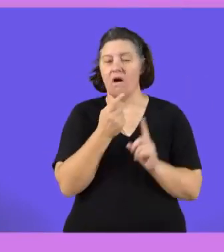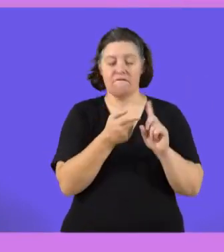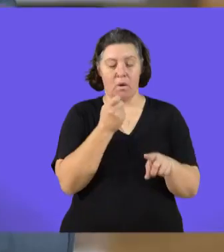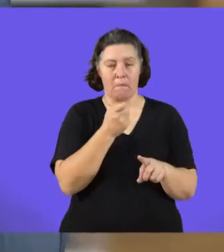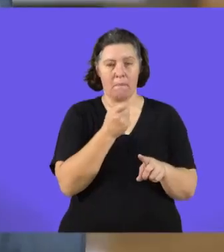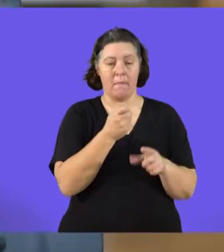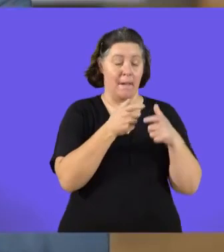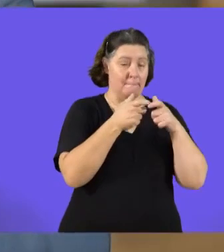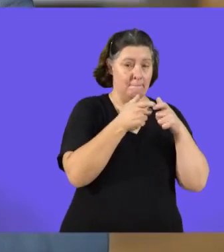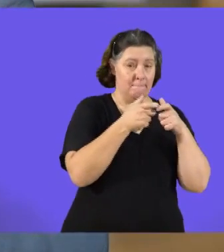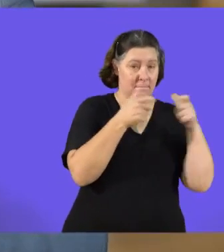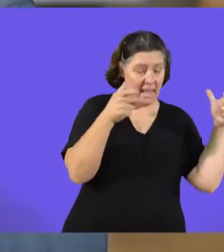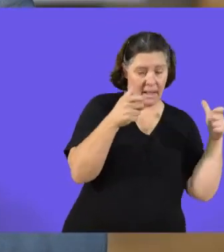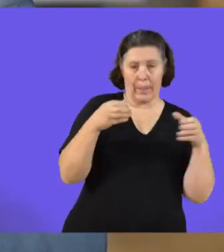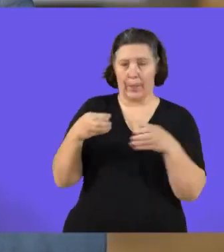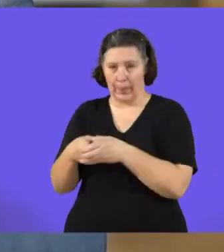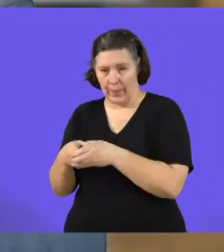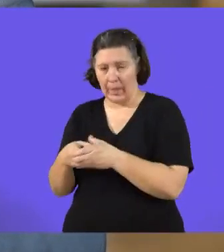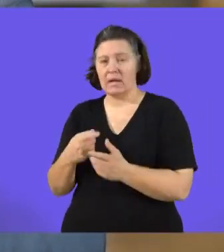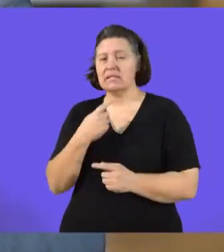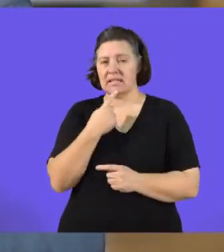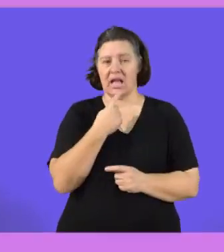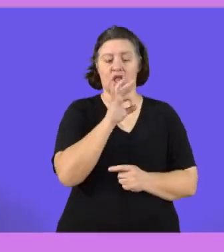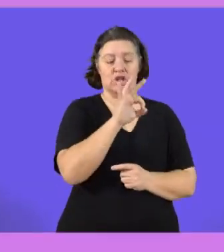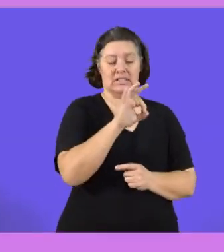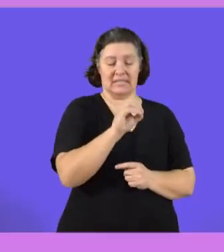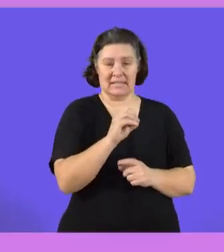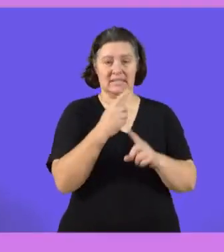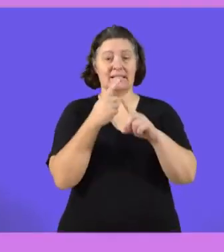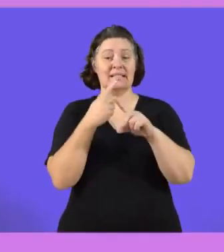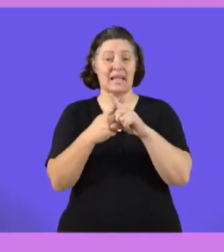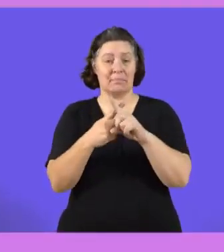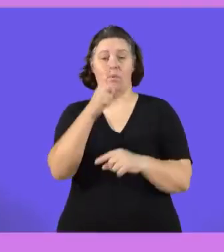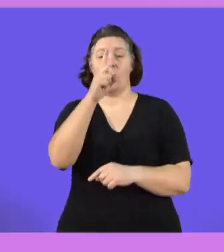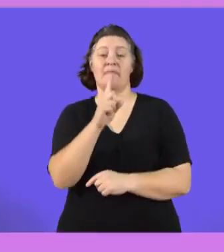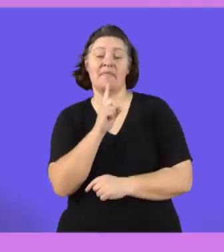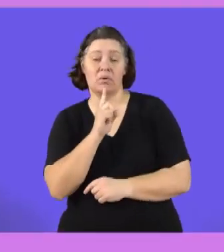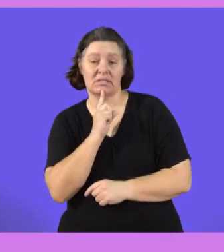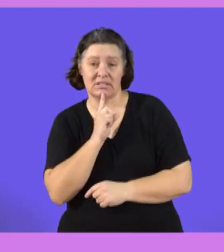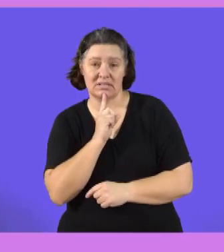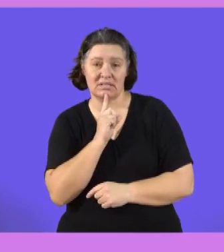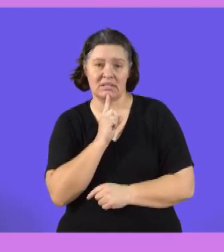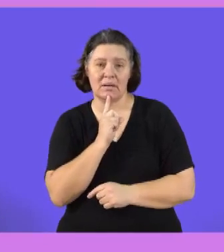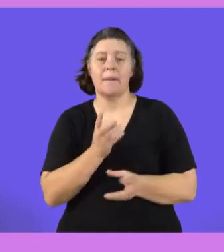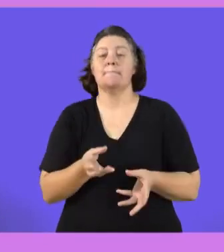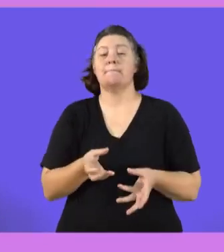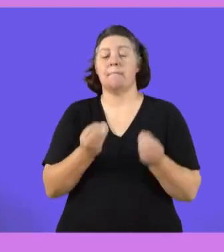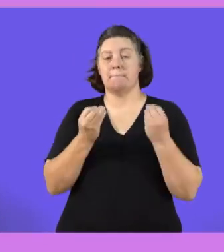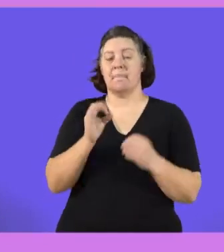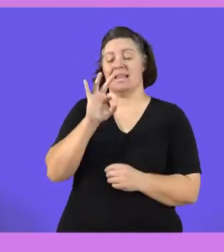convert from big to small. So therefore, I'll have to multiply. I'll say 30. Multiply by 1,000. So that will give